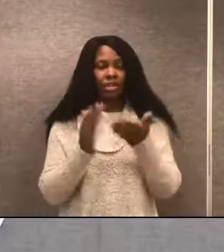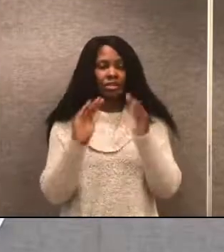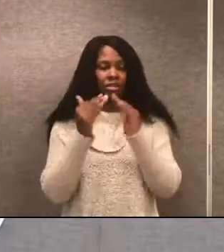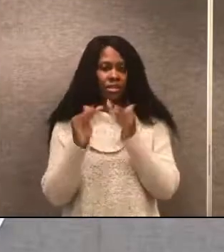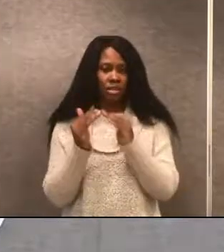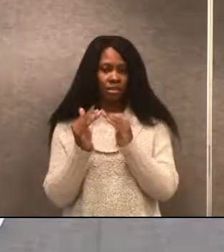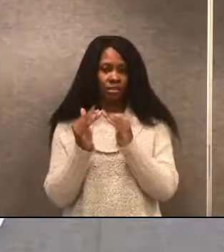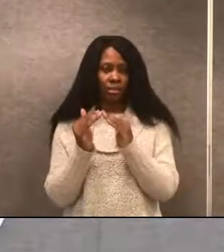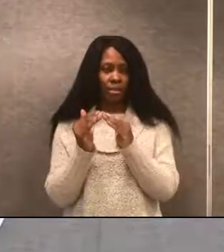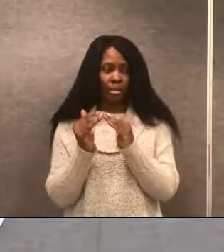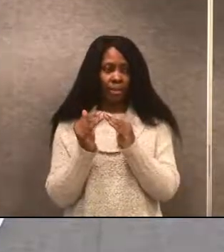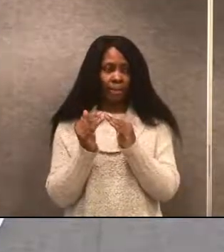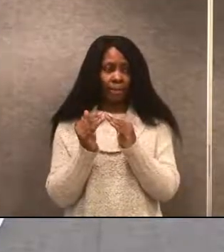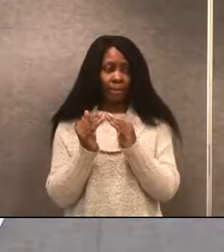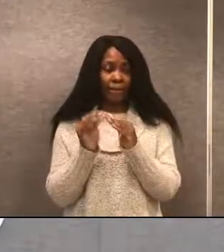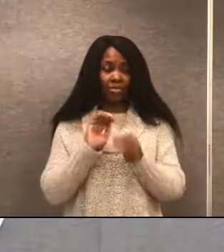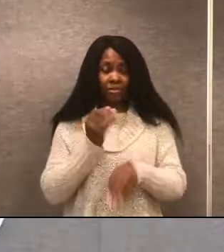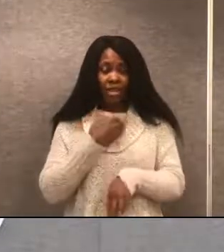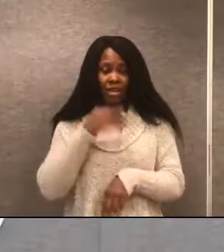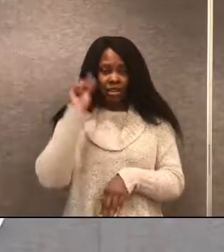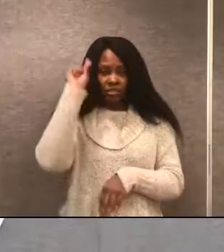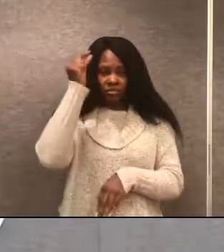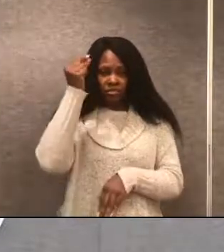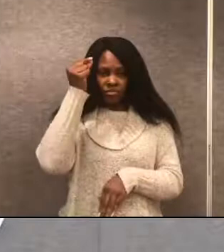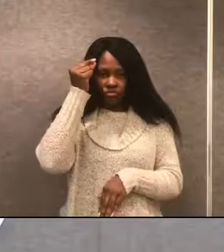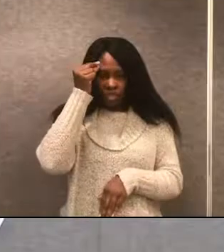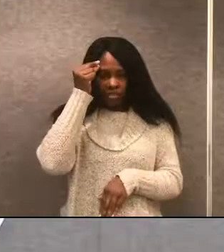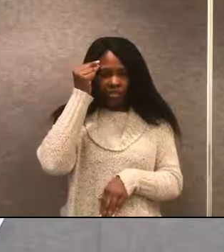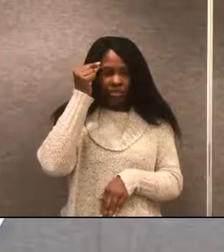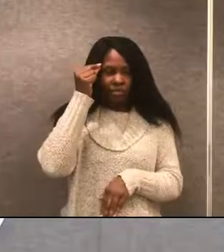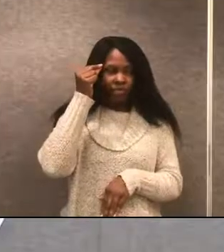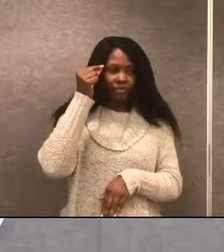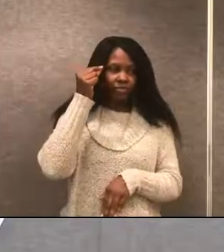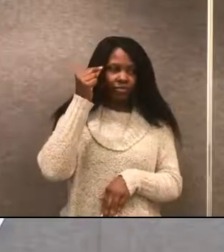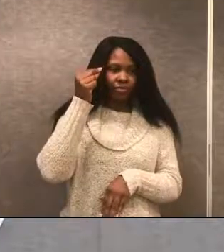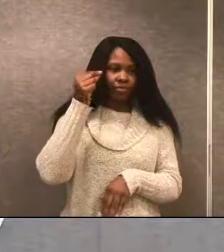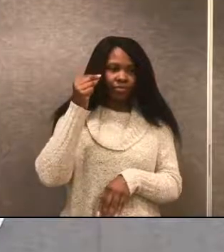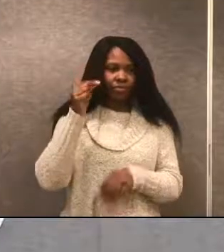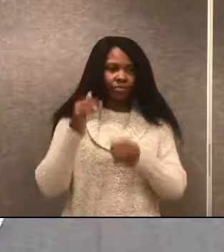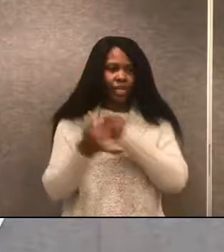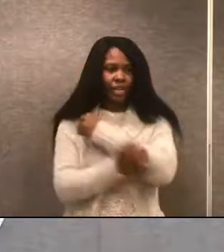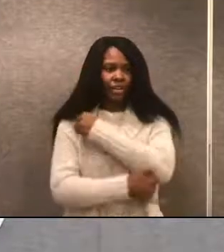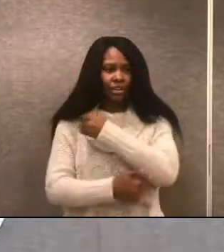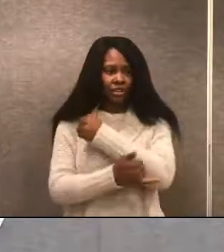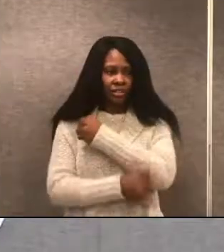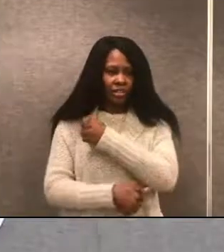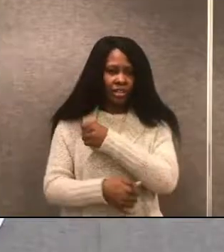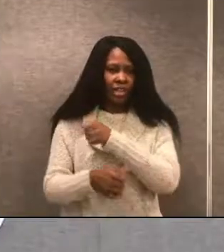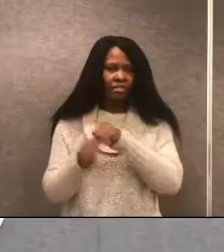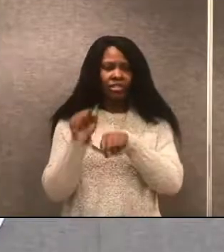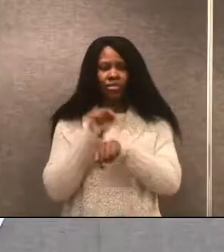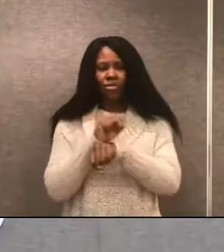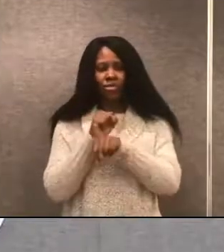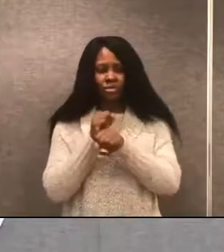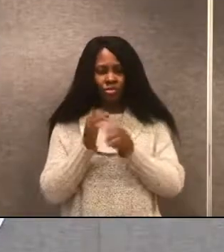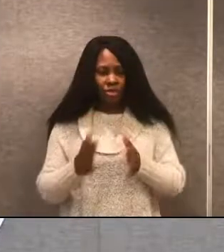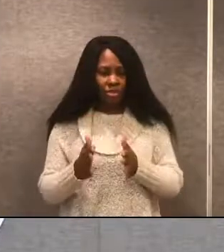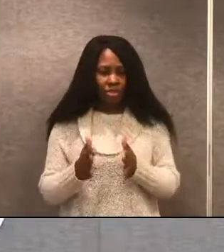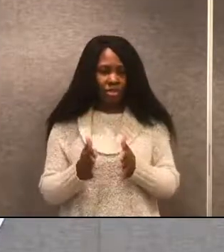of East Orange. Our governor down to our county executive, on all levels,